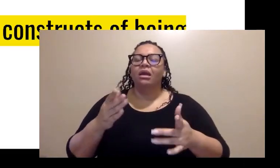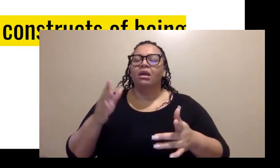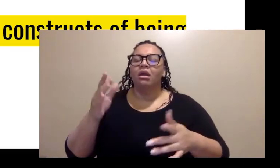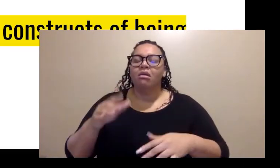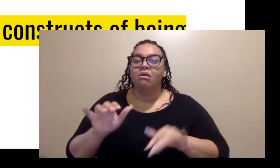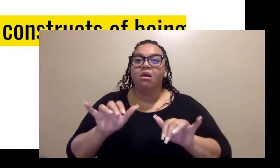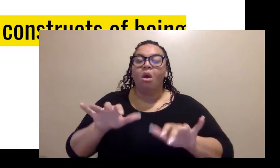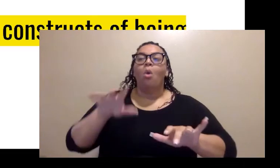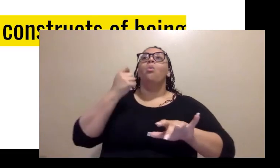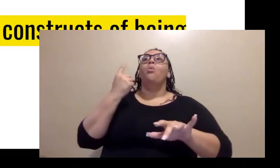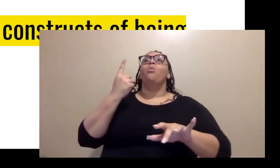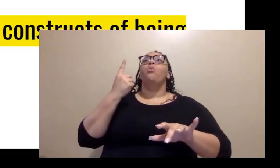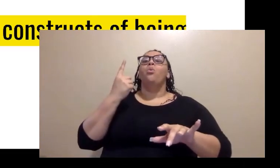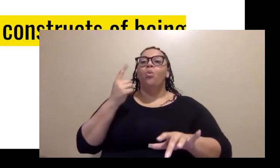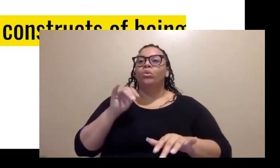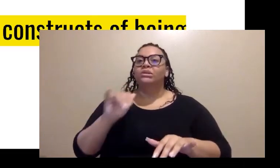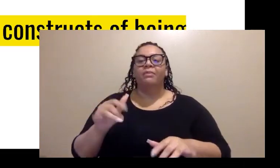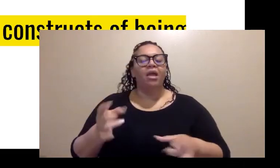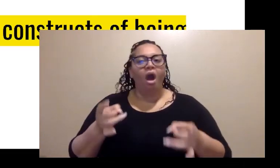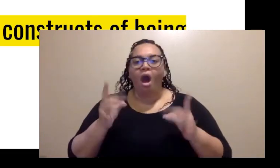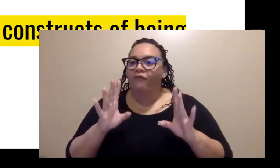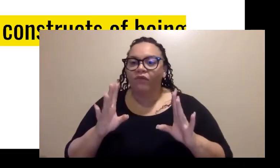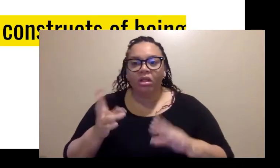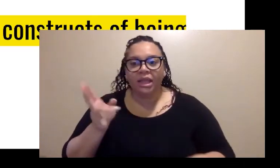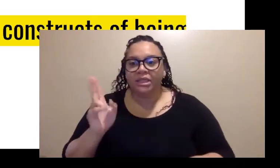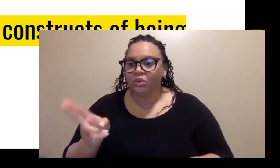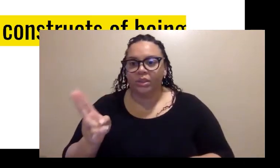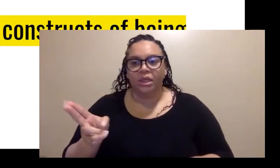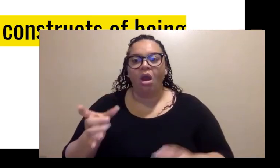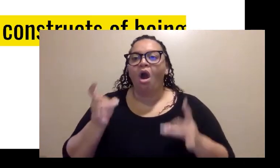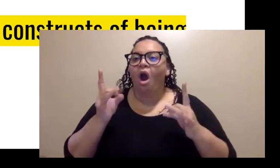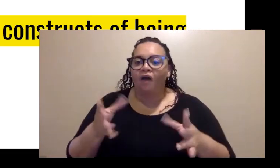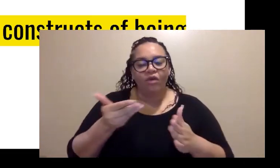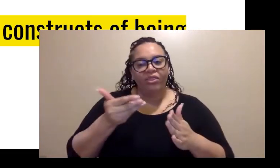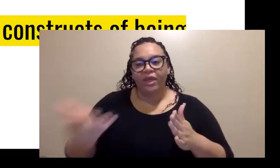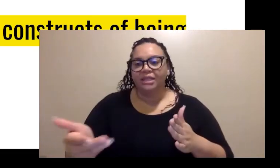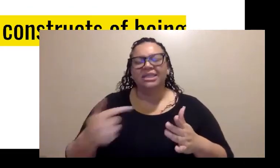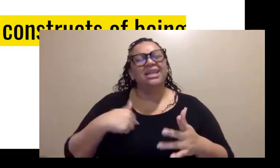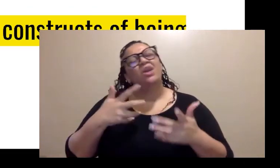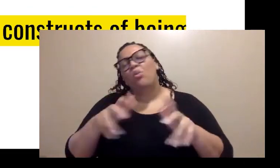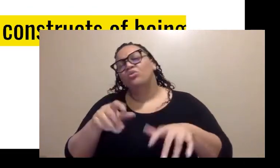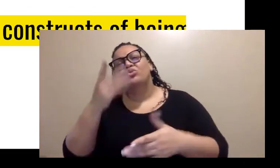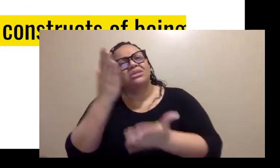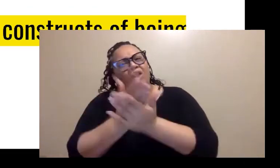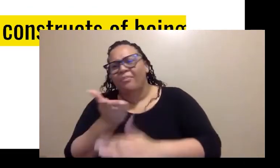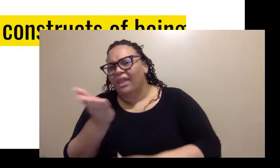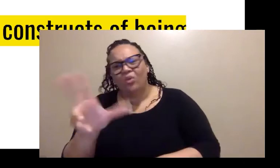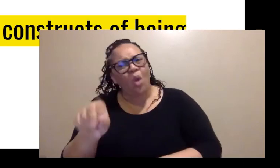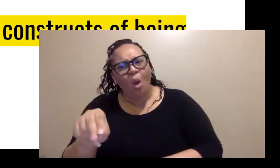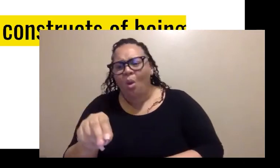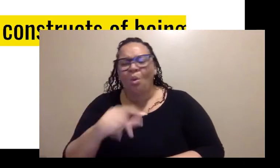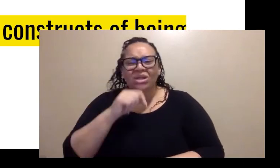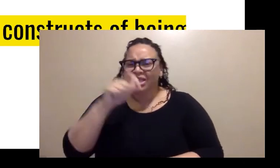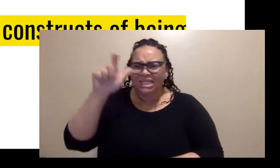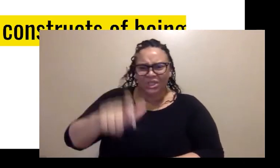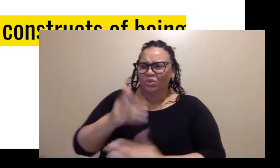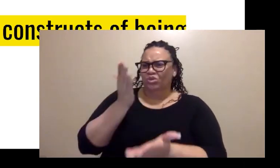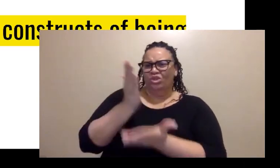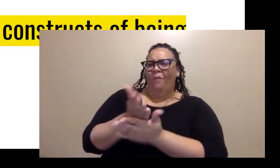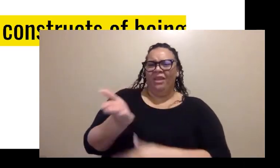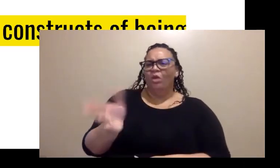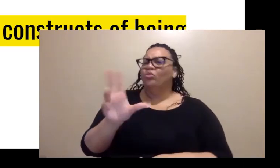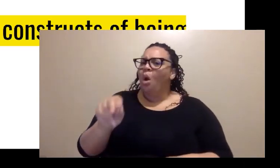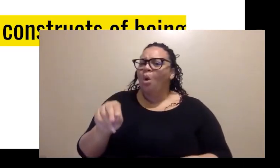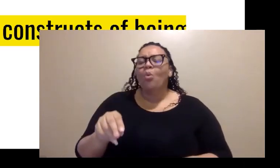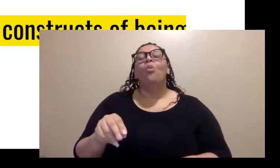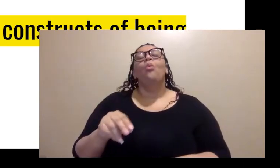descent, some devastating history, but it doesn't have to stop there. I don't want to say but, and it doesn't have to stop there, right? There can still be